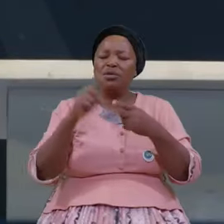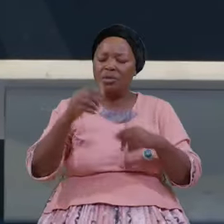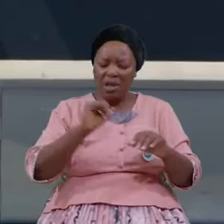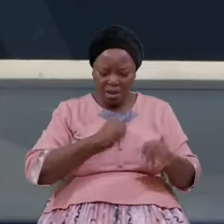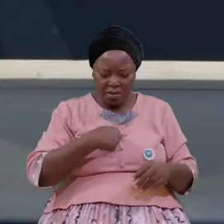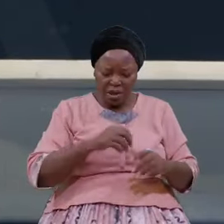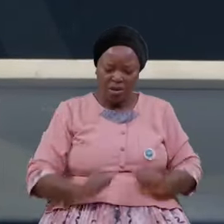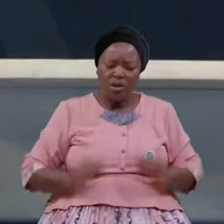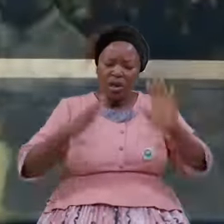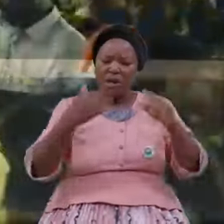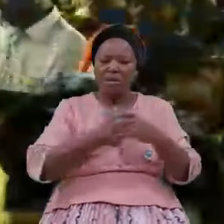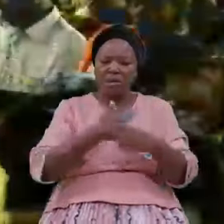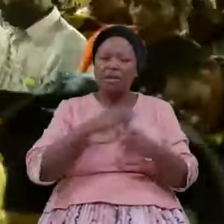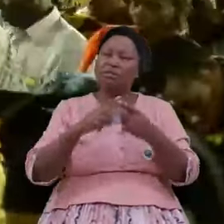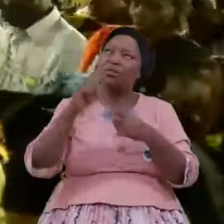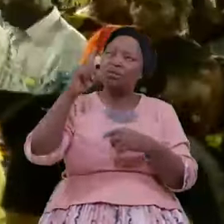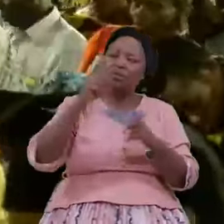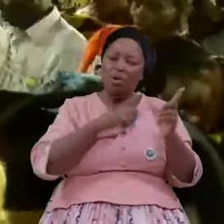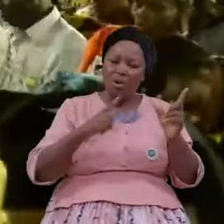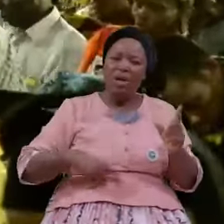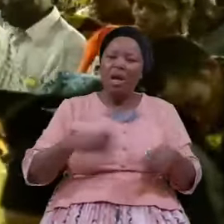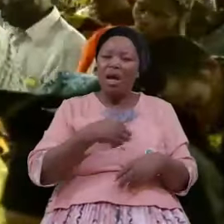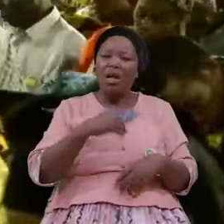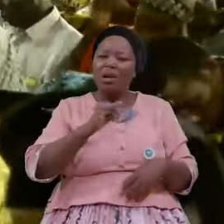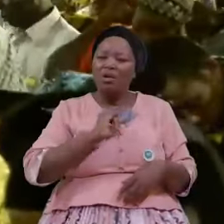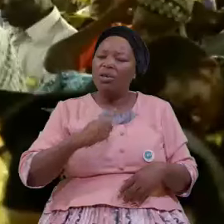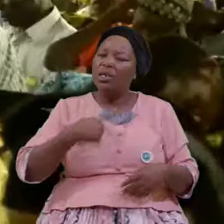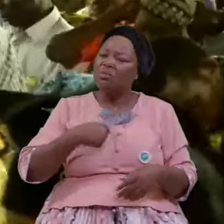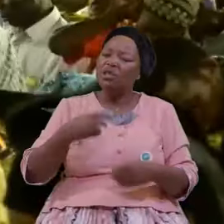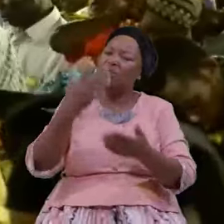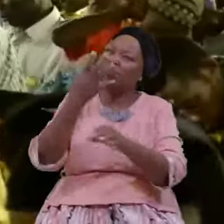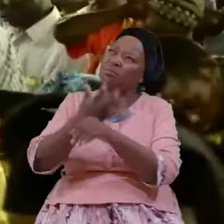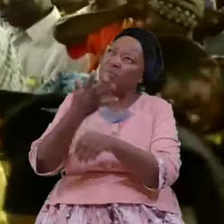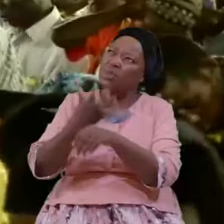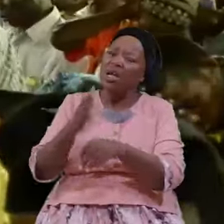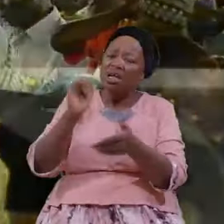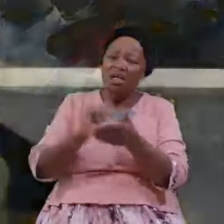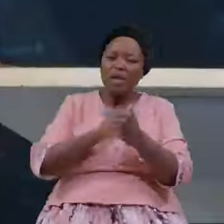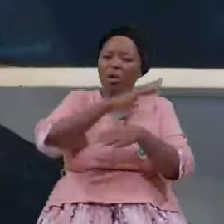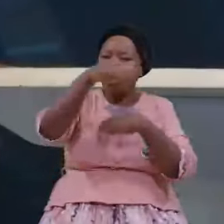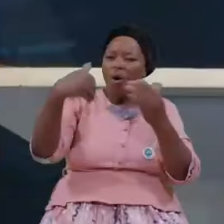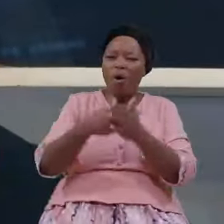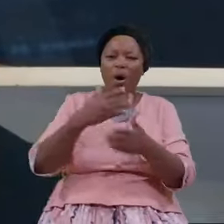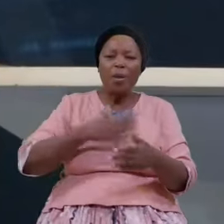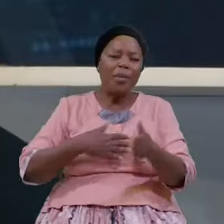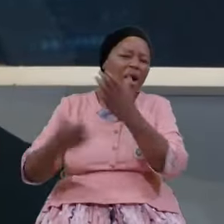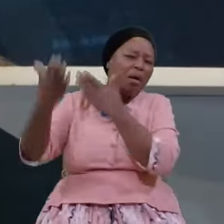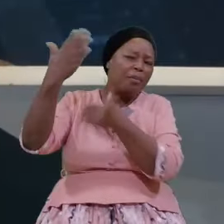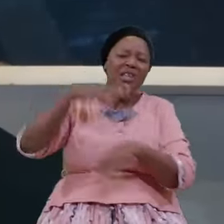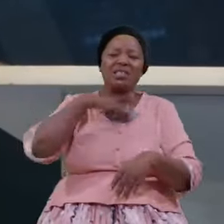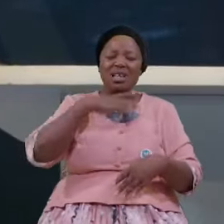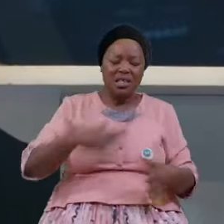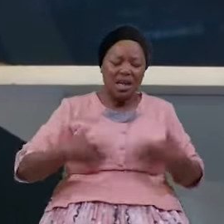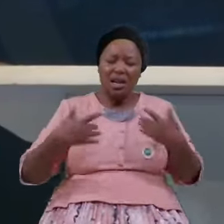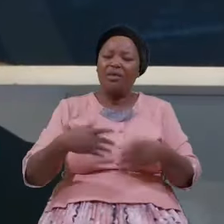unto you. And Lord, I plead that all my past dirty life be